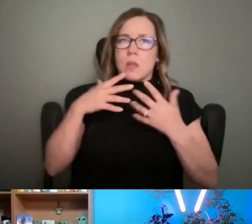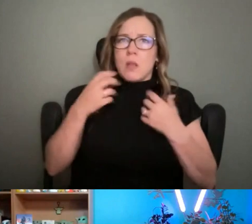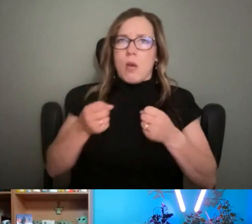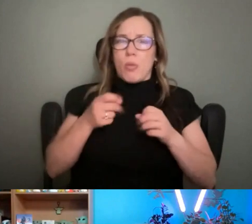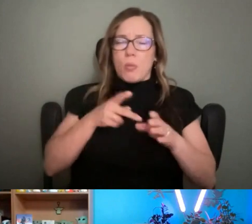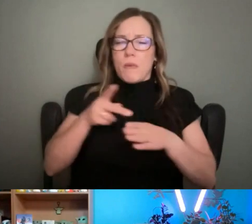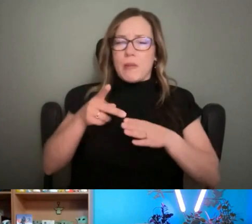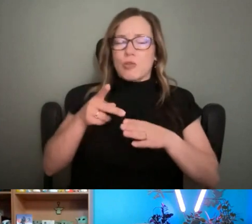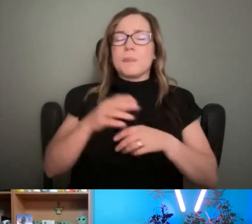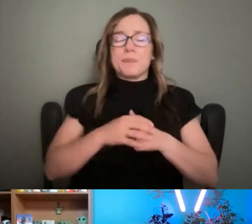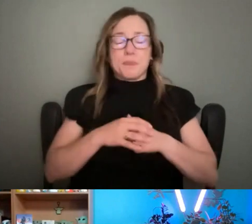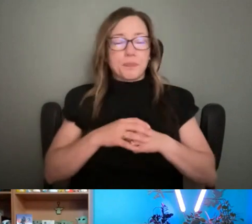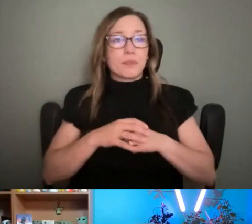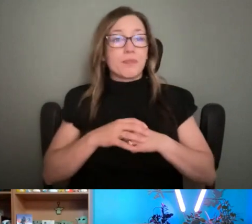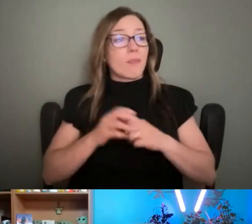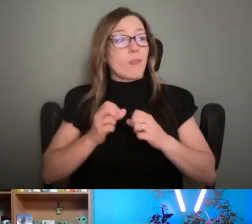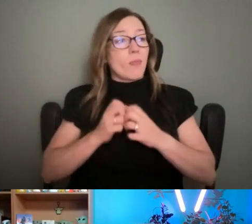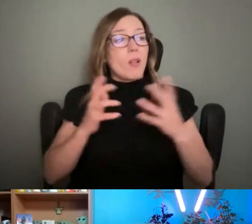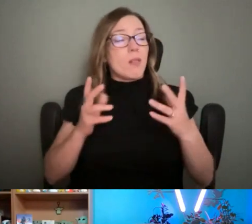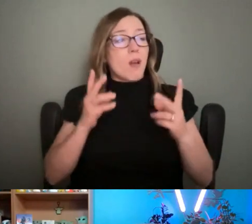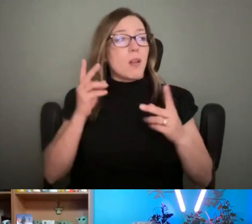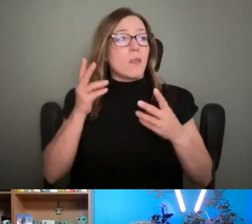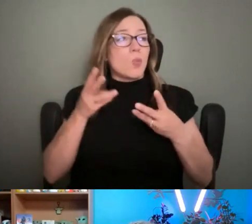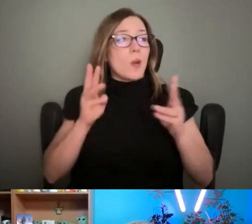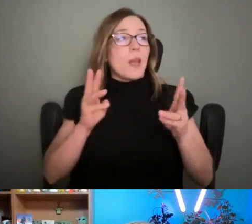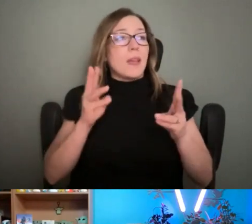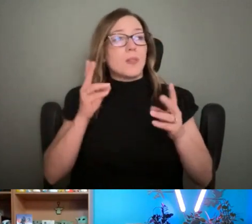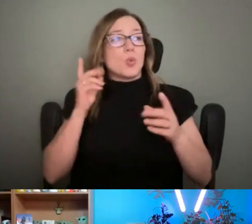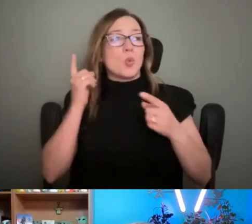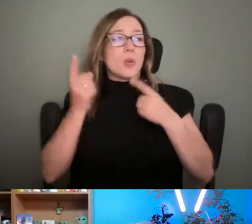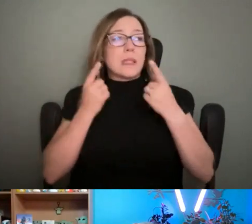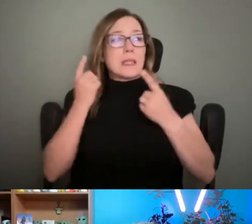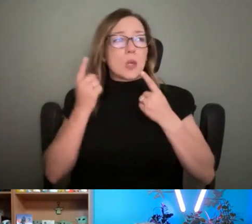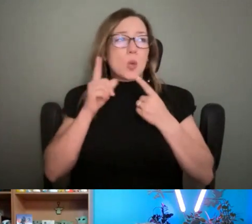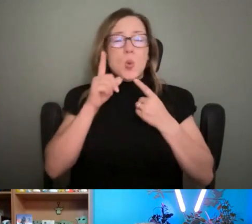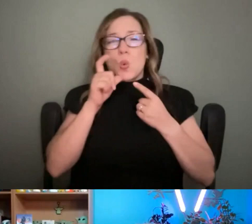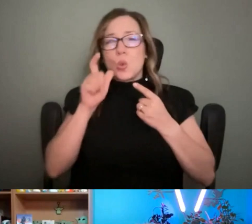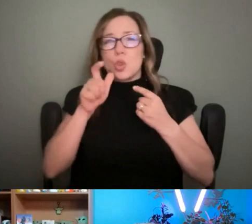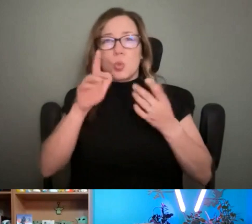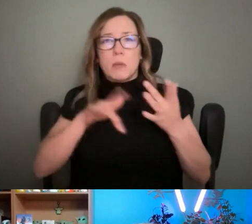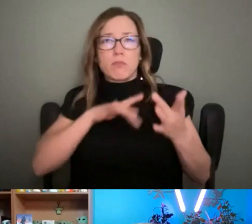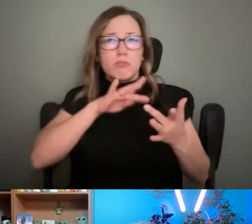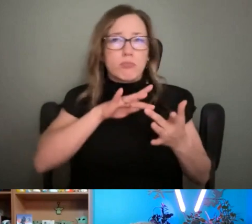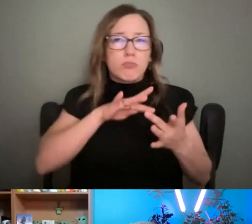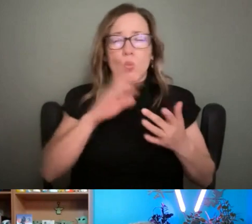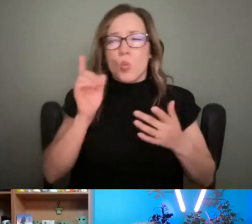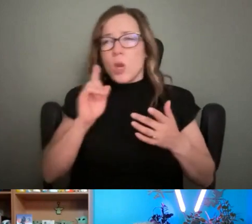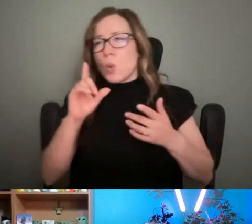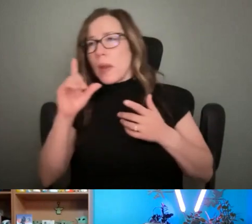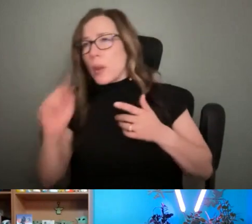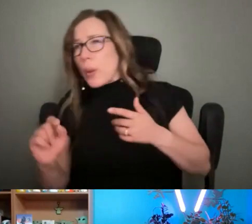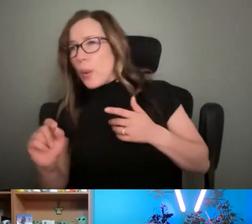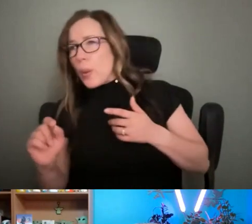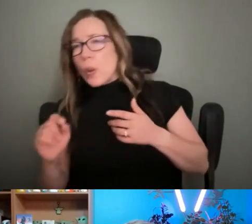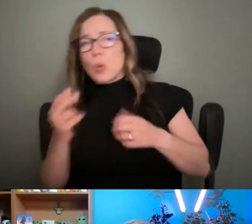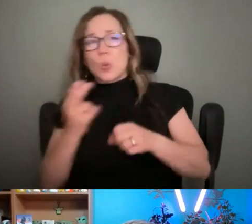a lot of ways to consider who to reach out to and where to go. So use your